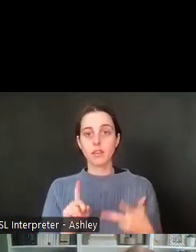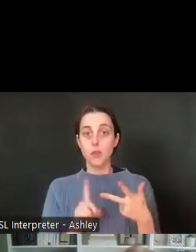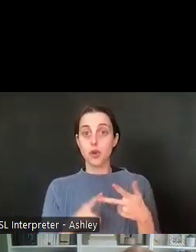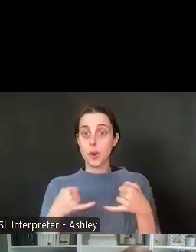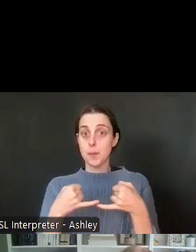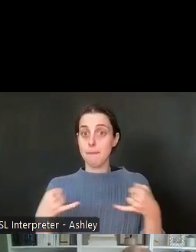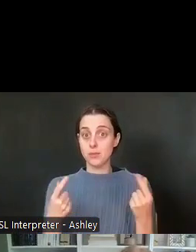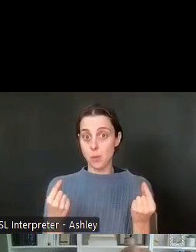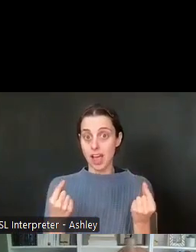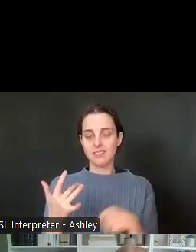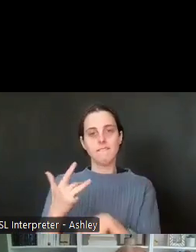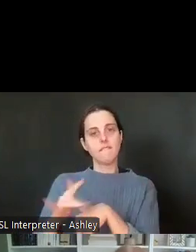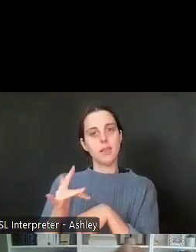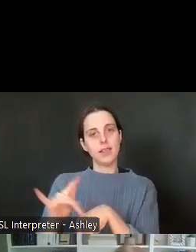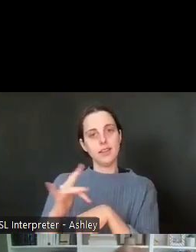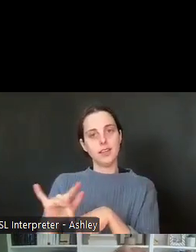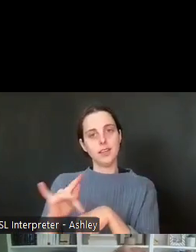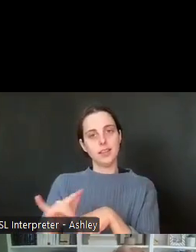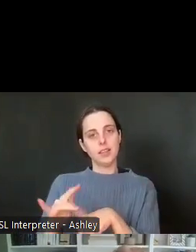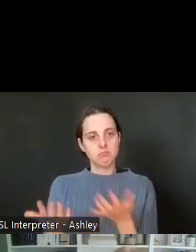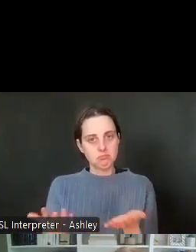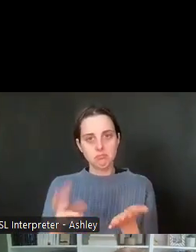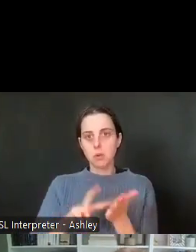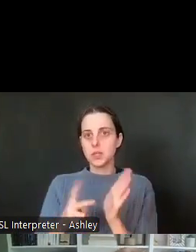availability. What does it mean to be